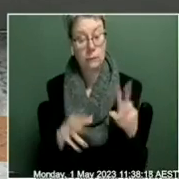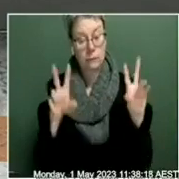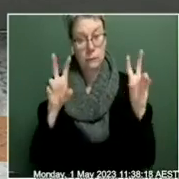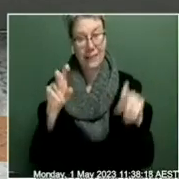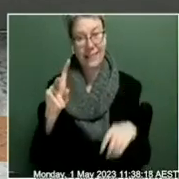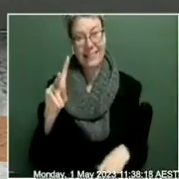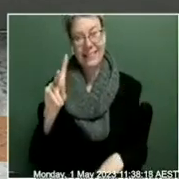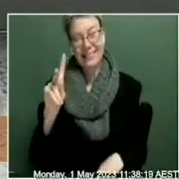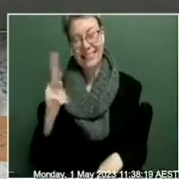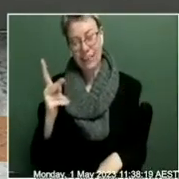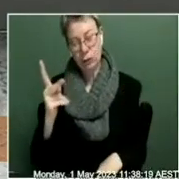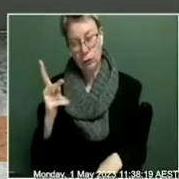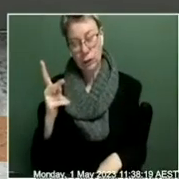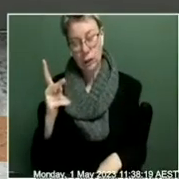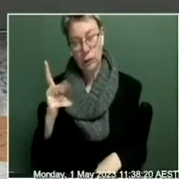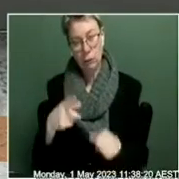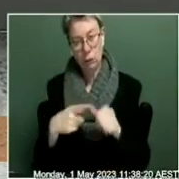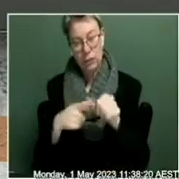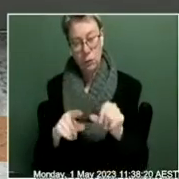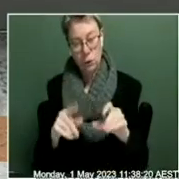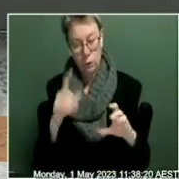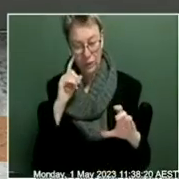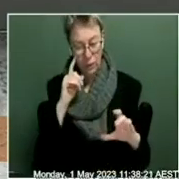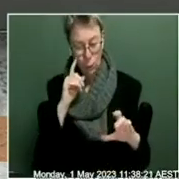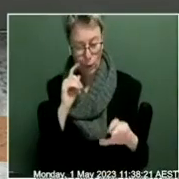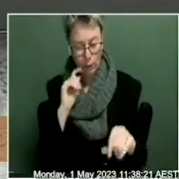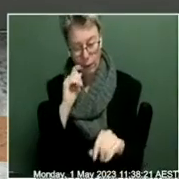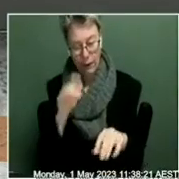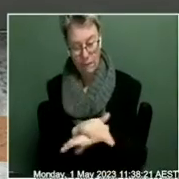by, in part, Victoria Police.